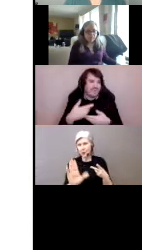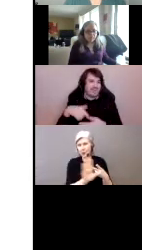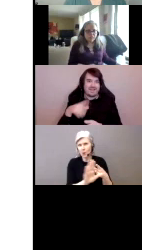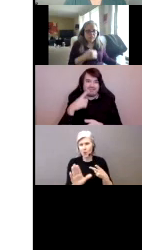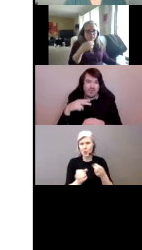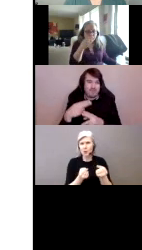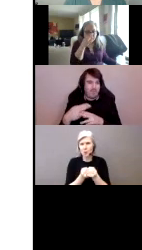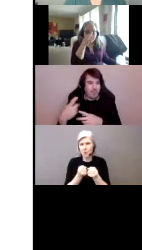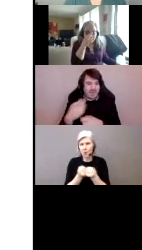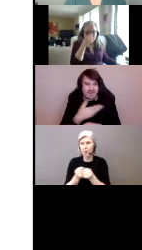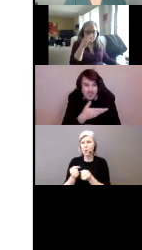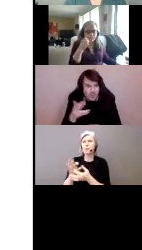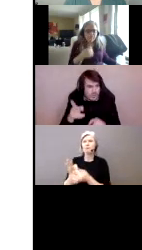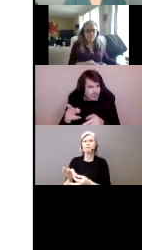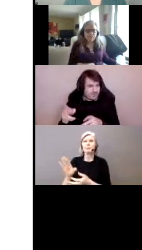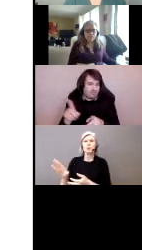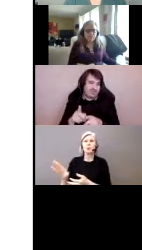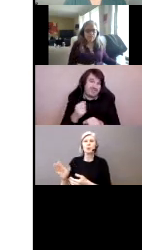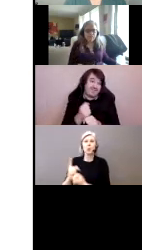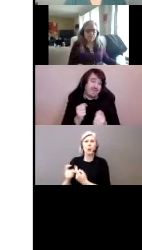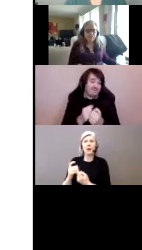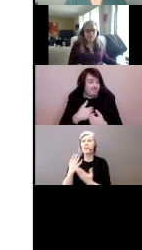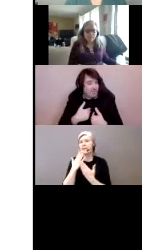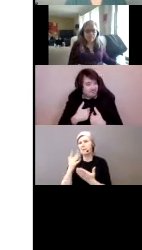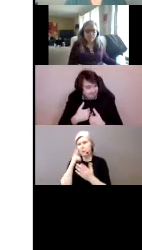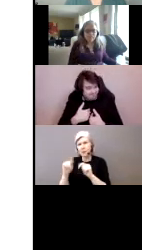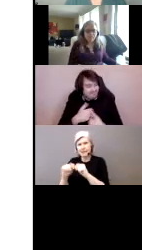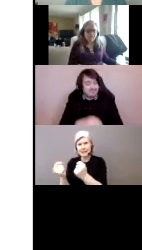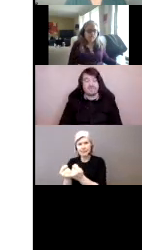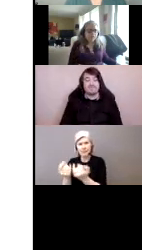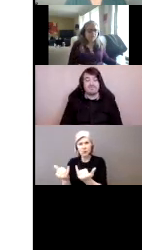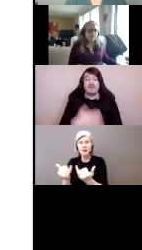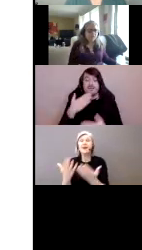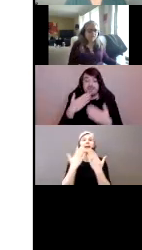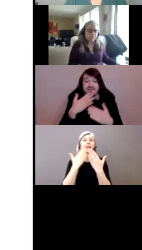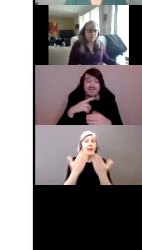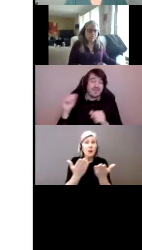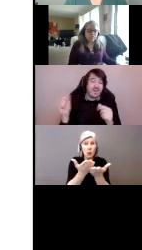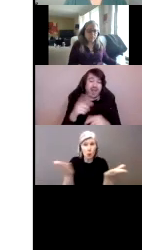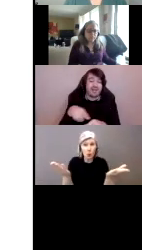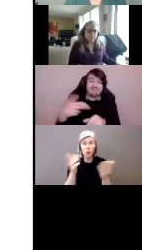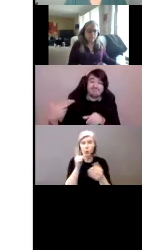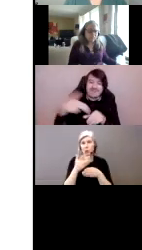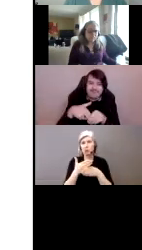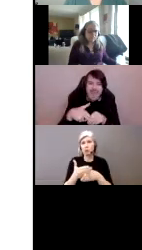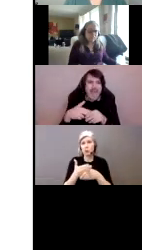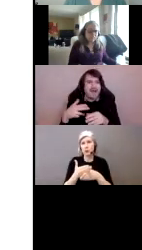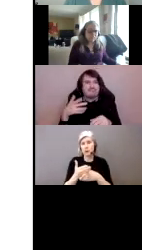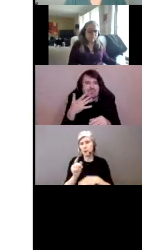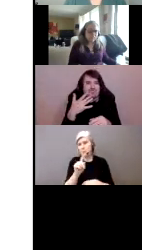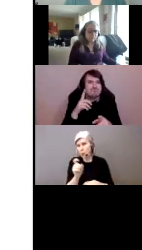today. Thank you very much to everyone who shared your questions and your comments through the chat today. We certainly